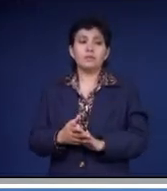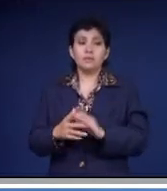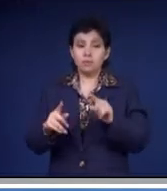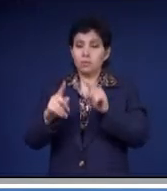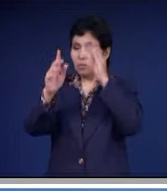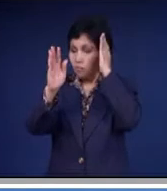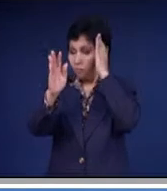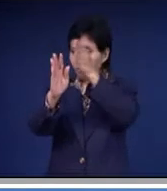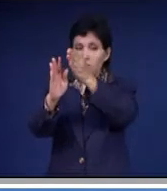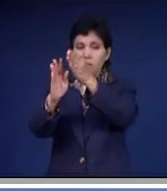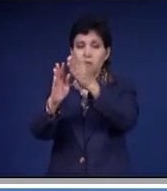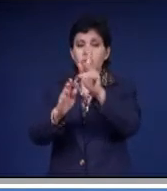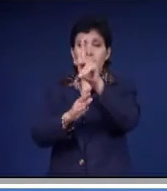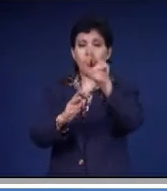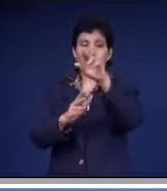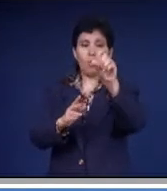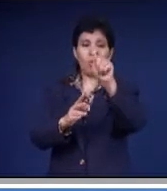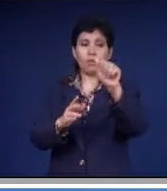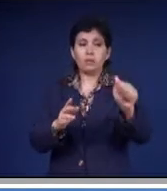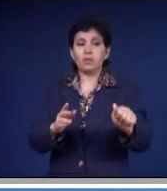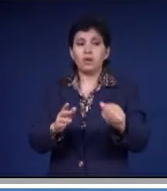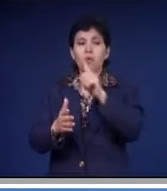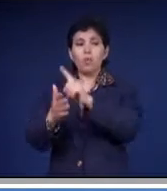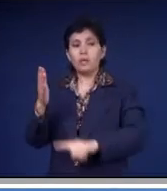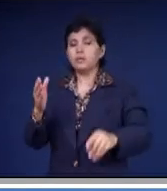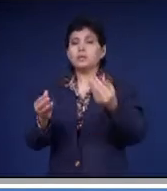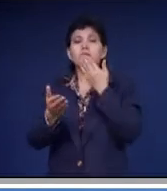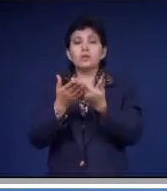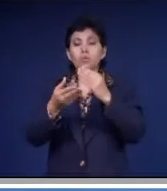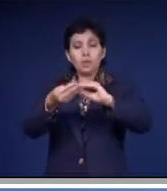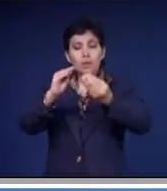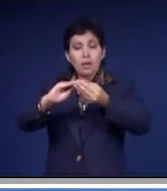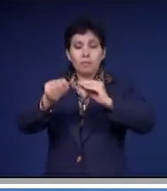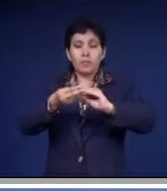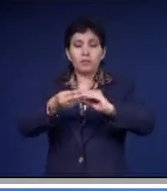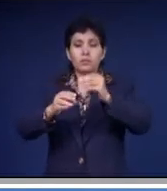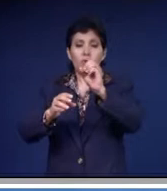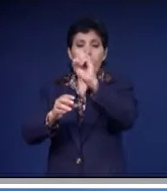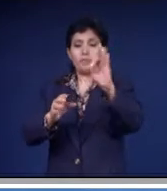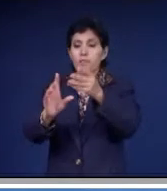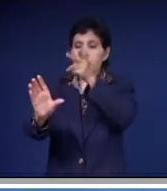to focus on your quota sample. What is a good number of participants?